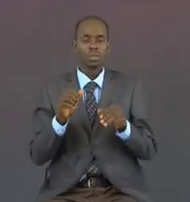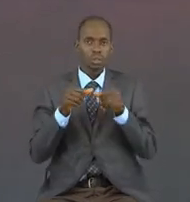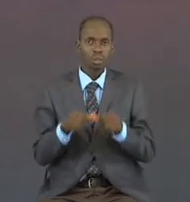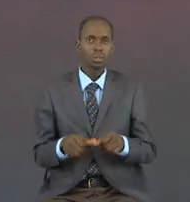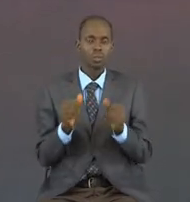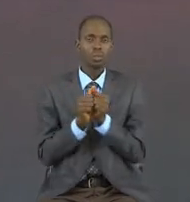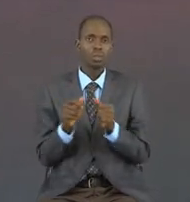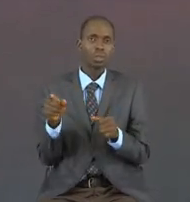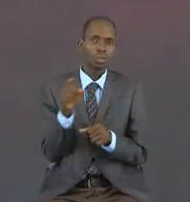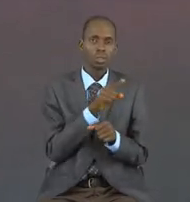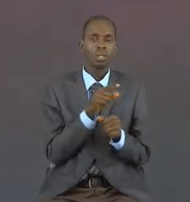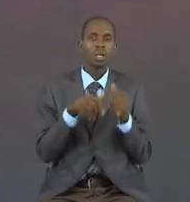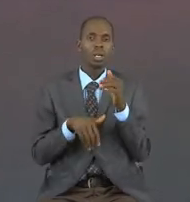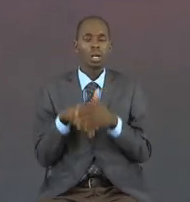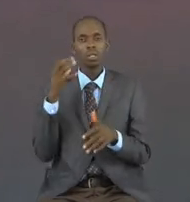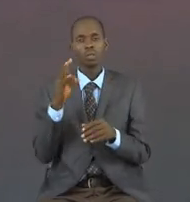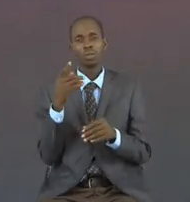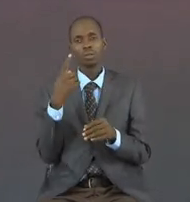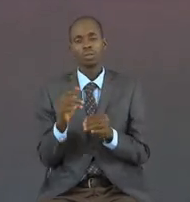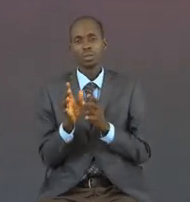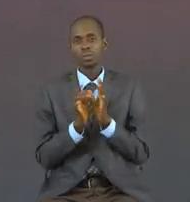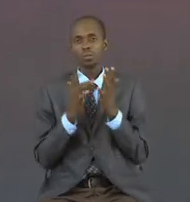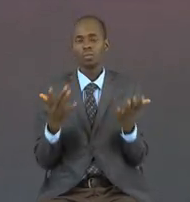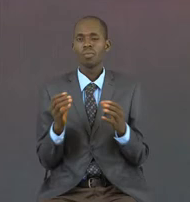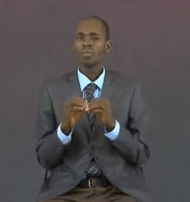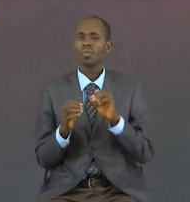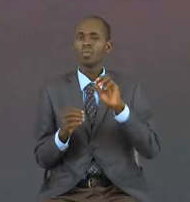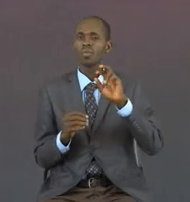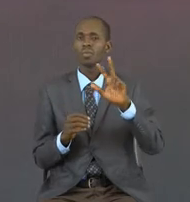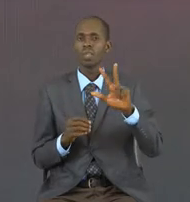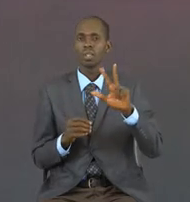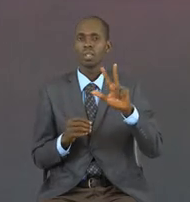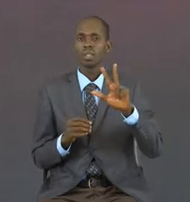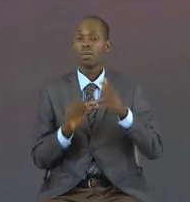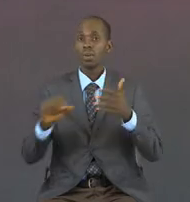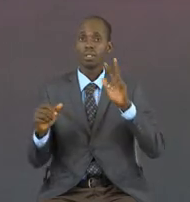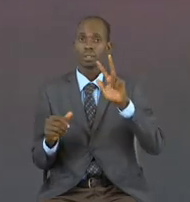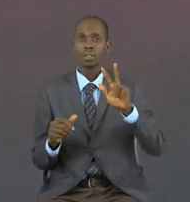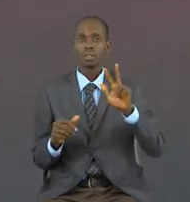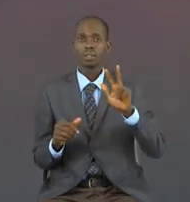out of the scriptures. Then in verse 3, we're told,